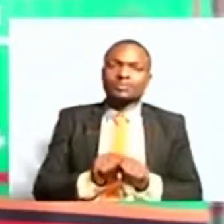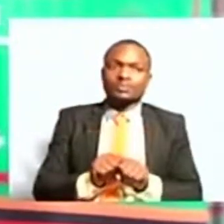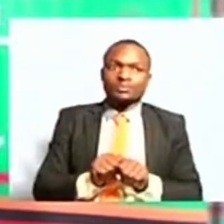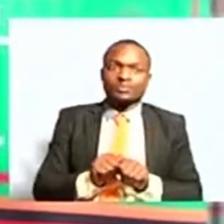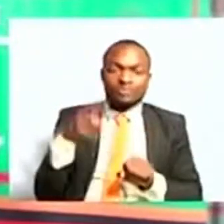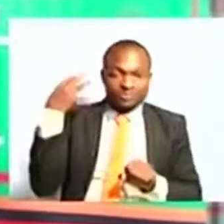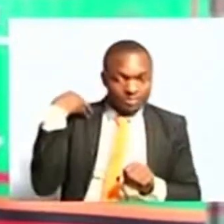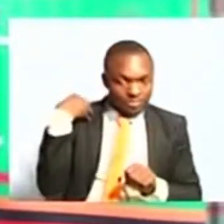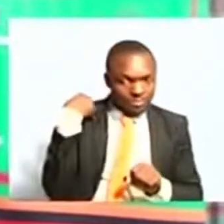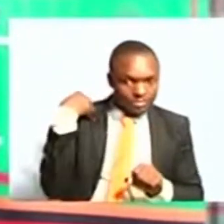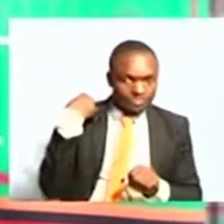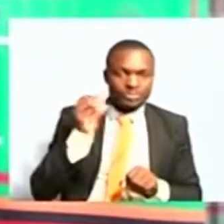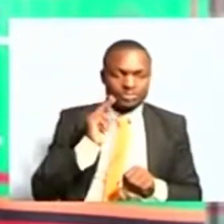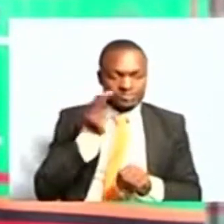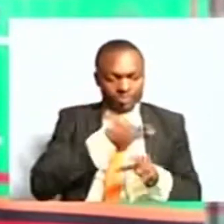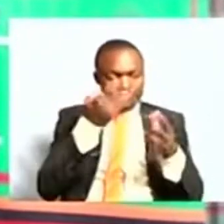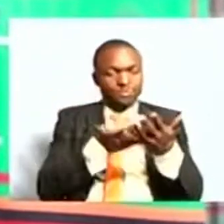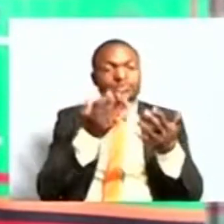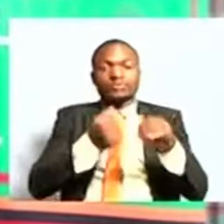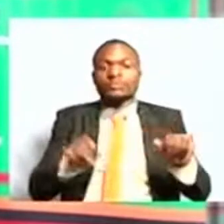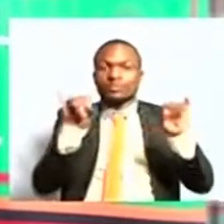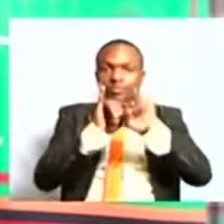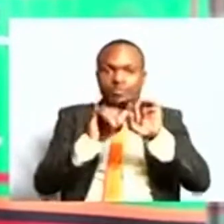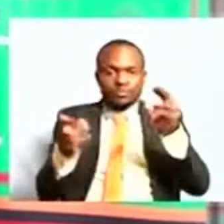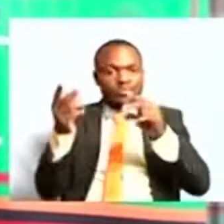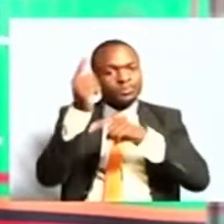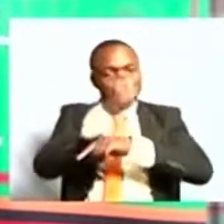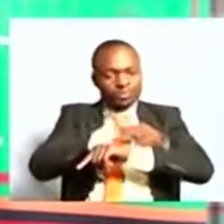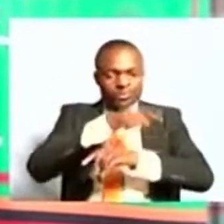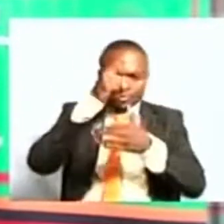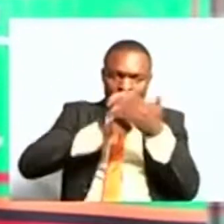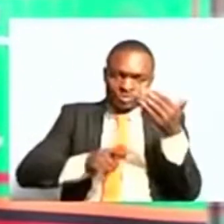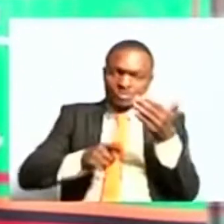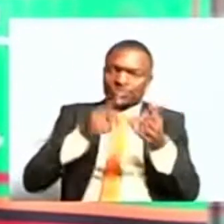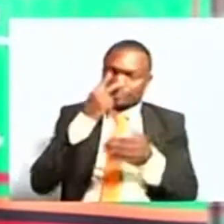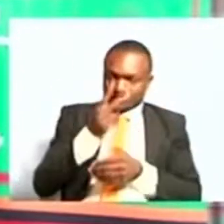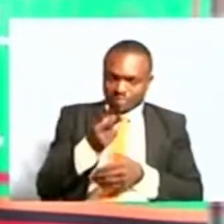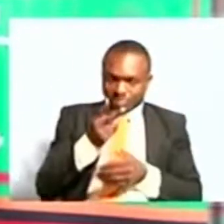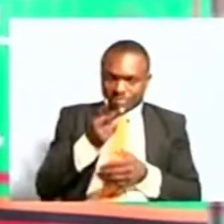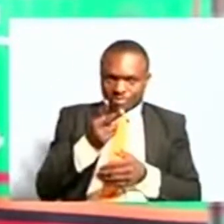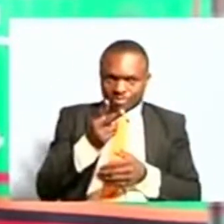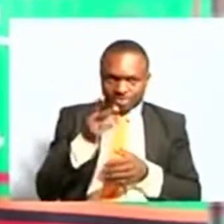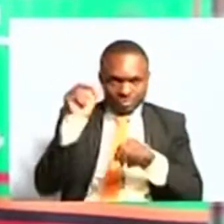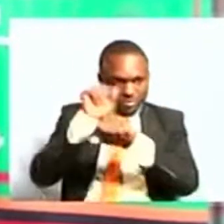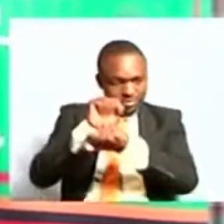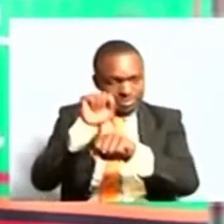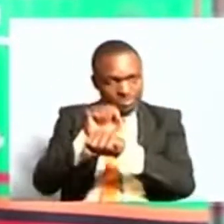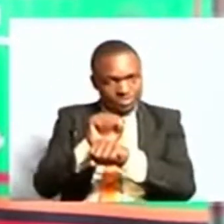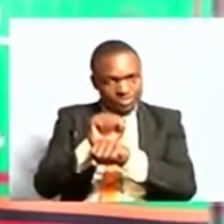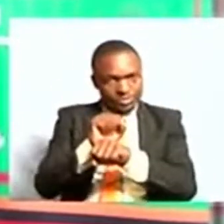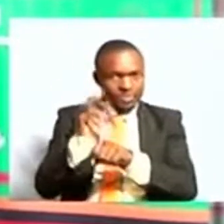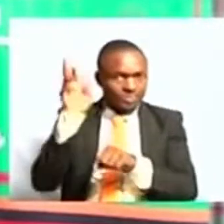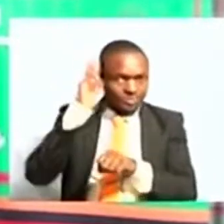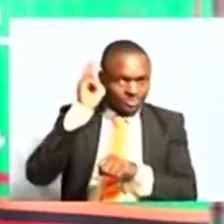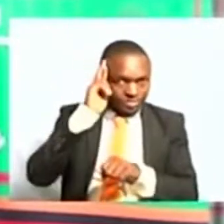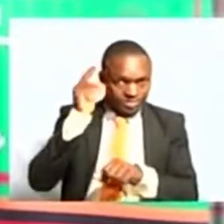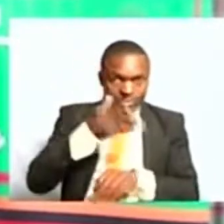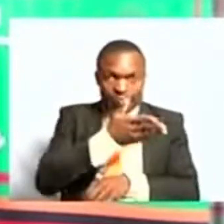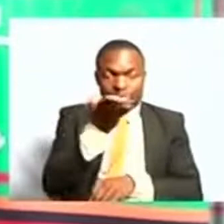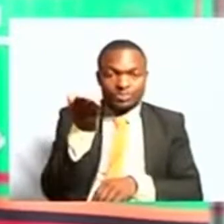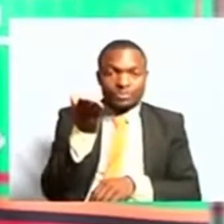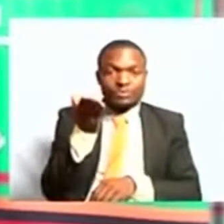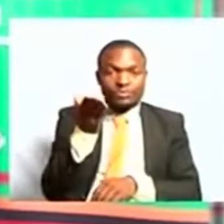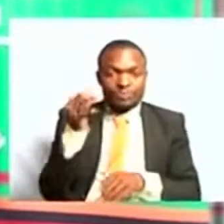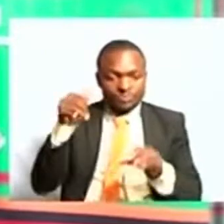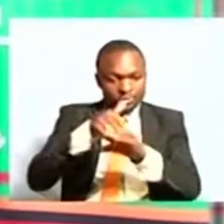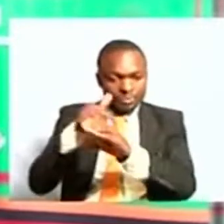us yet again on this very important day, what should we look forward to in an effort just to remember those who have been